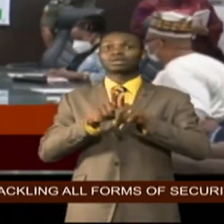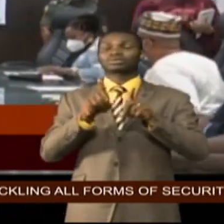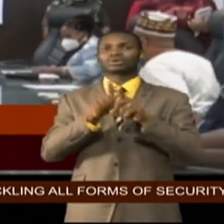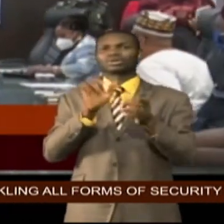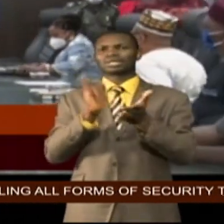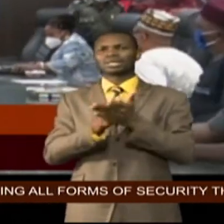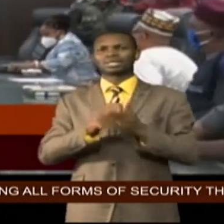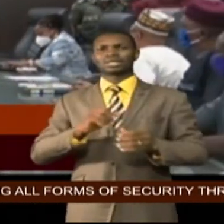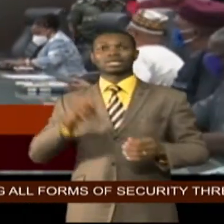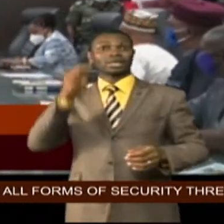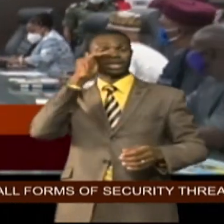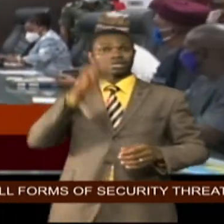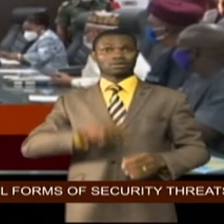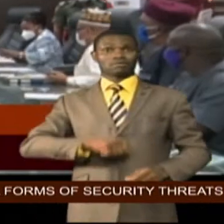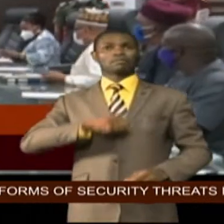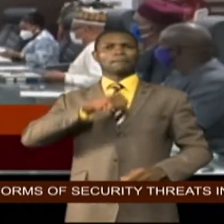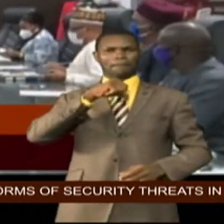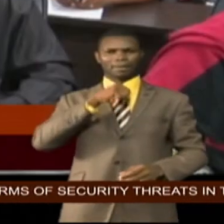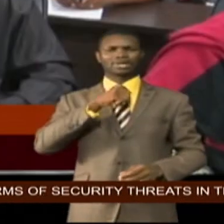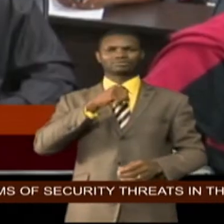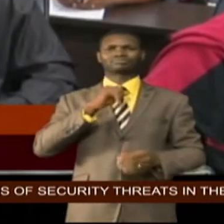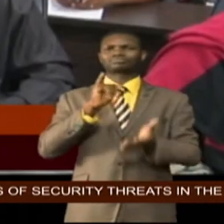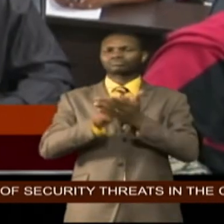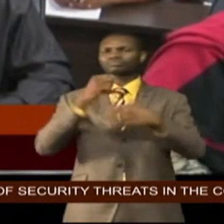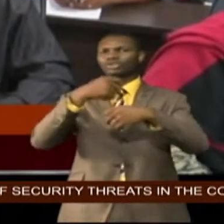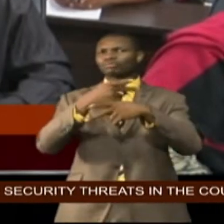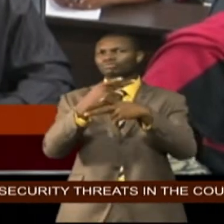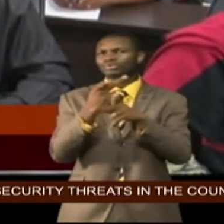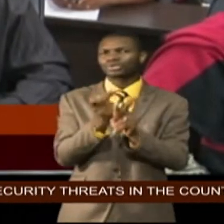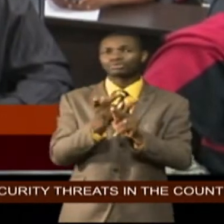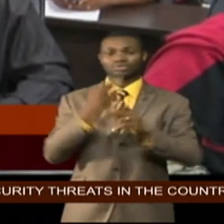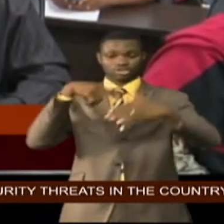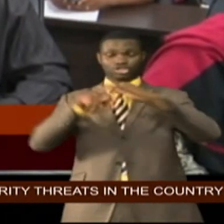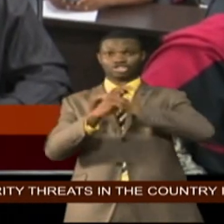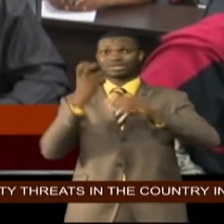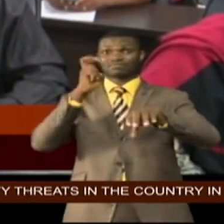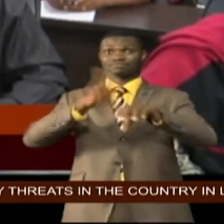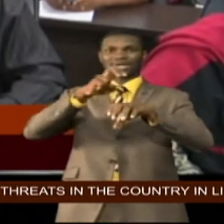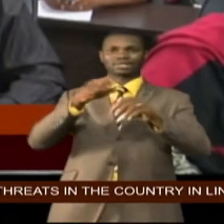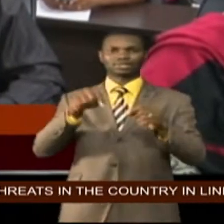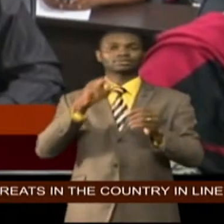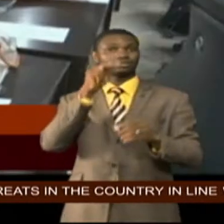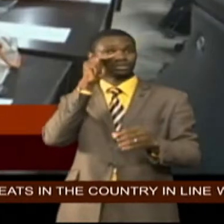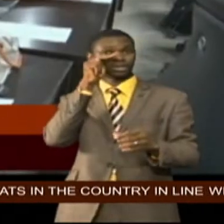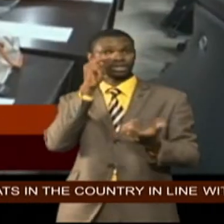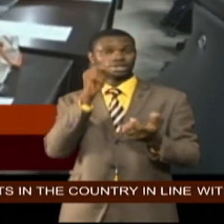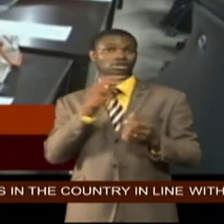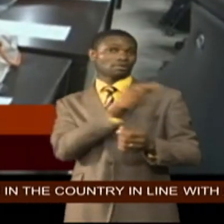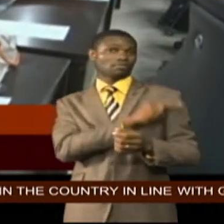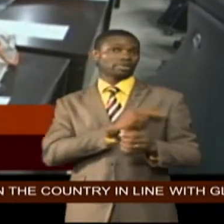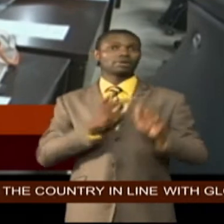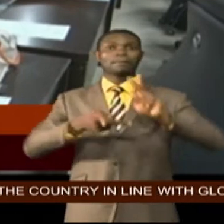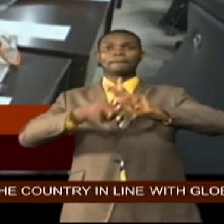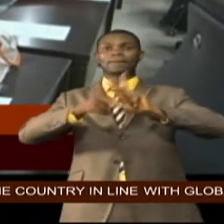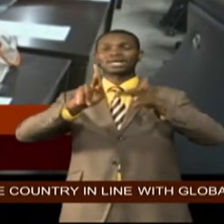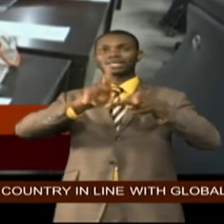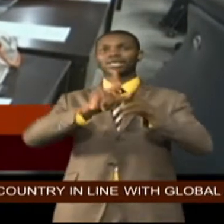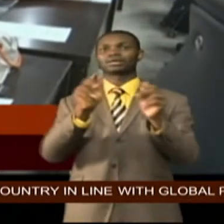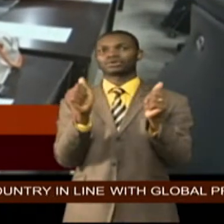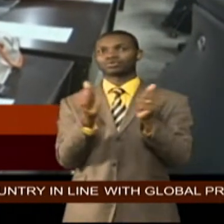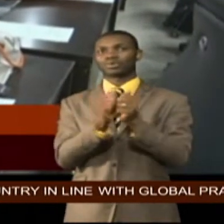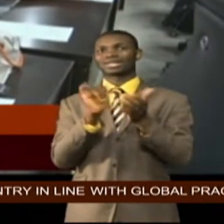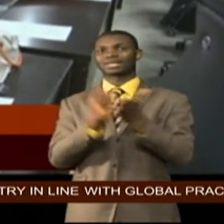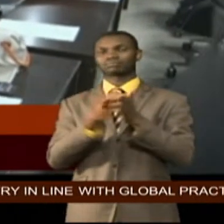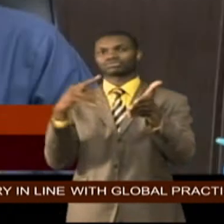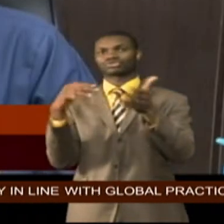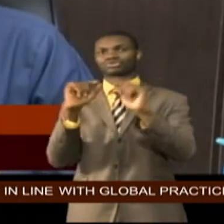ranked among the world's worst snake bite-affected countries, the minister noted that the ministry is partnering with the EduTap study group